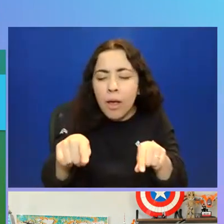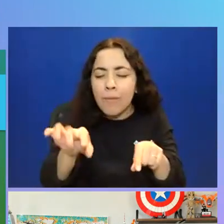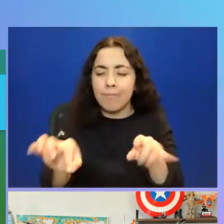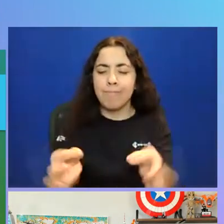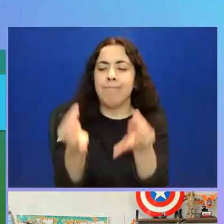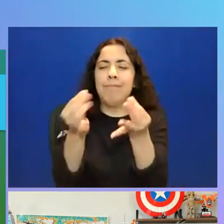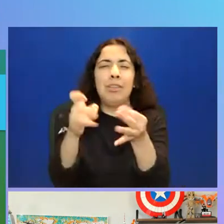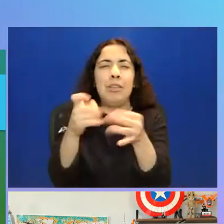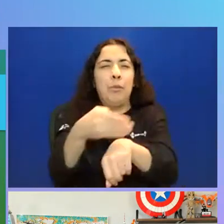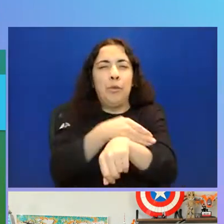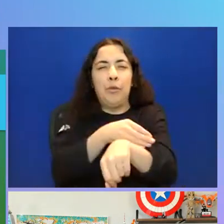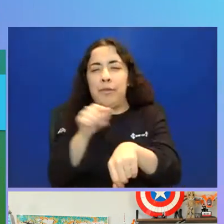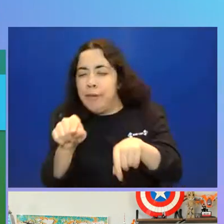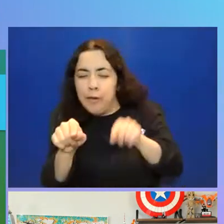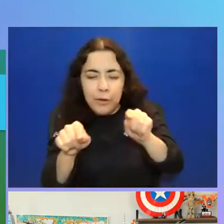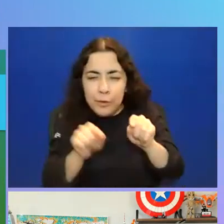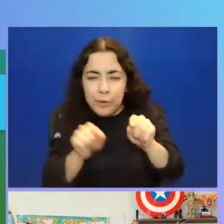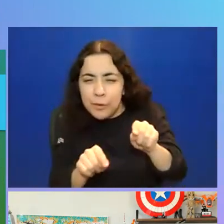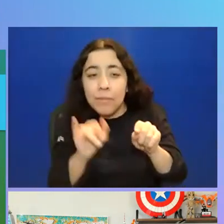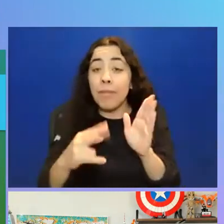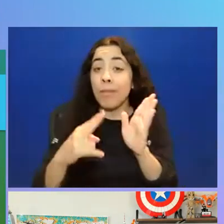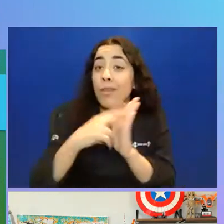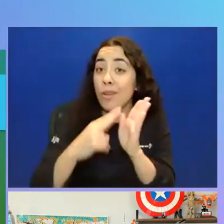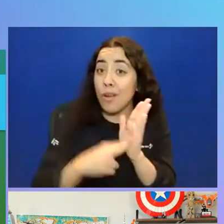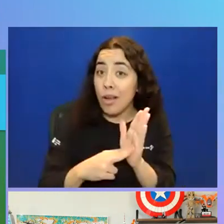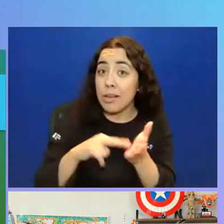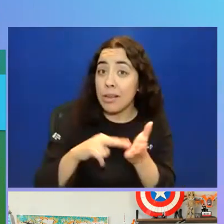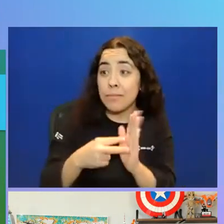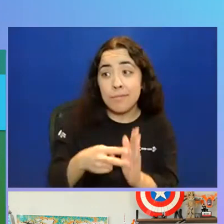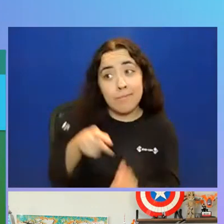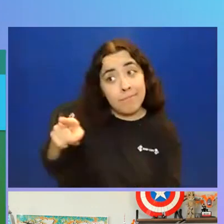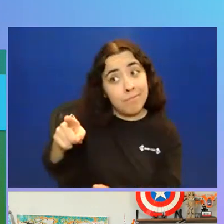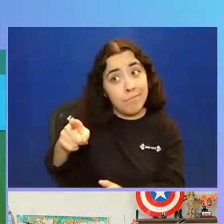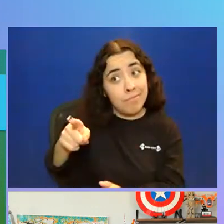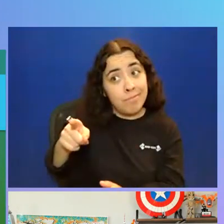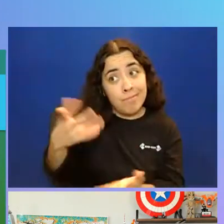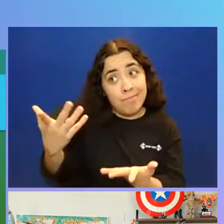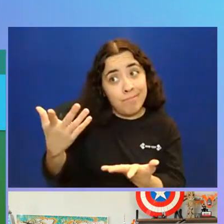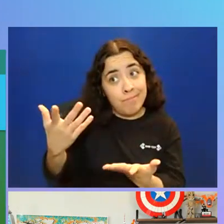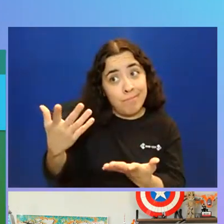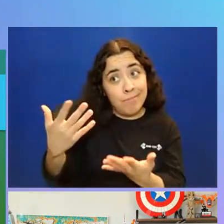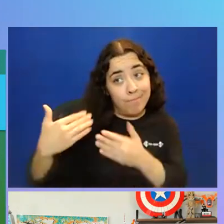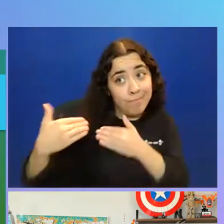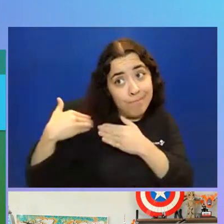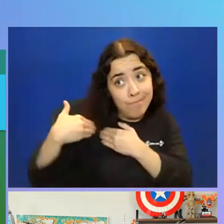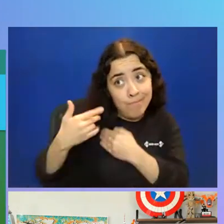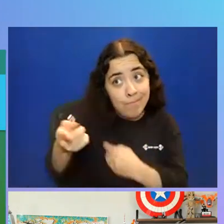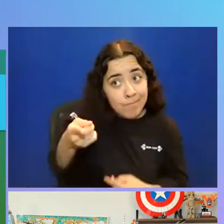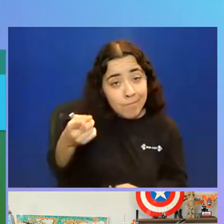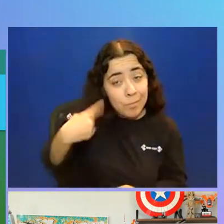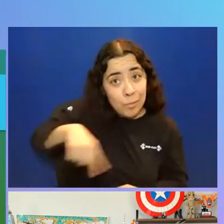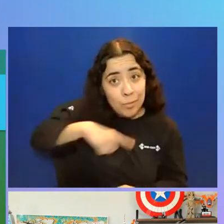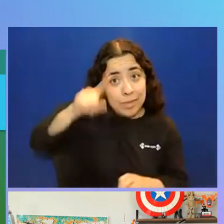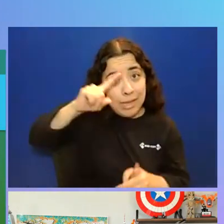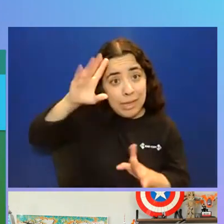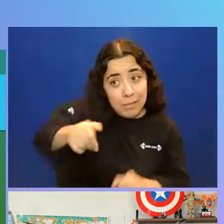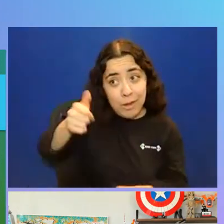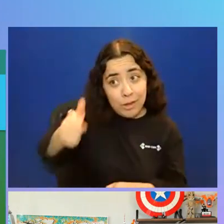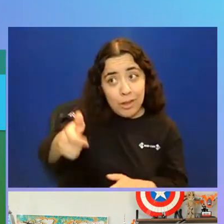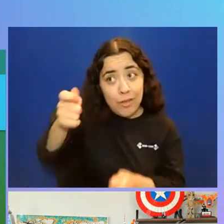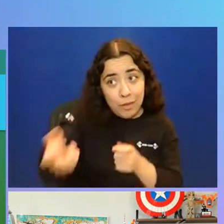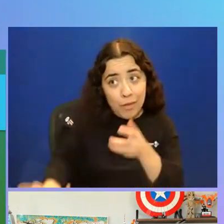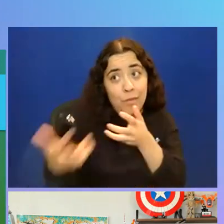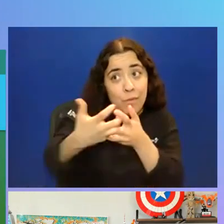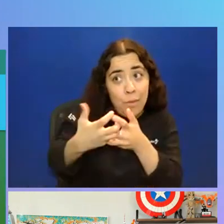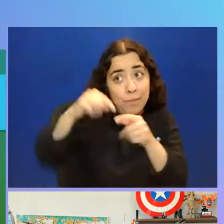you can hold your suppliers accountable and say, hey, if we expect you to conform to